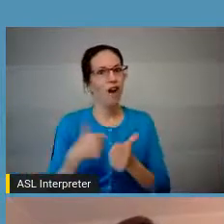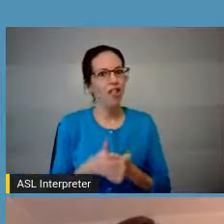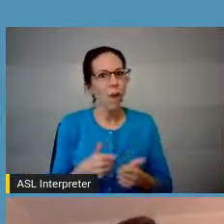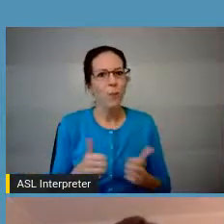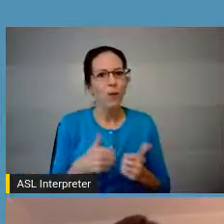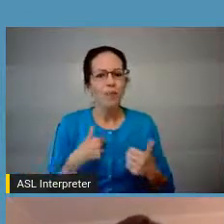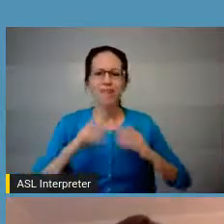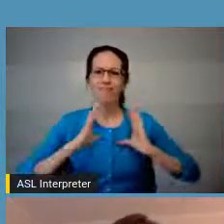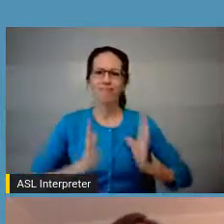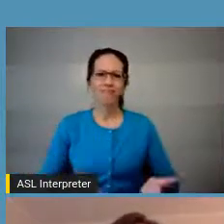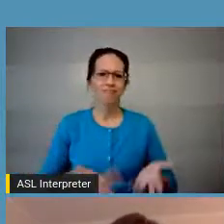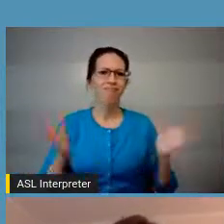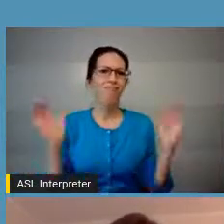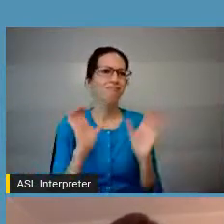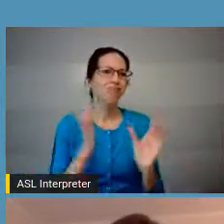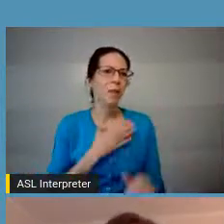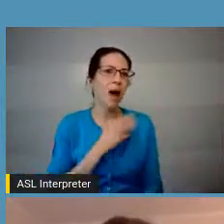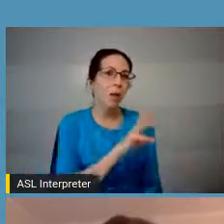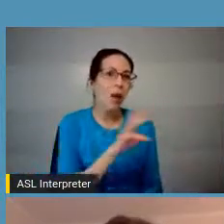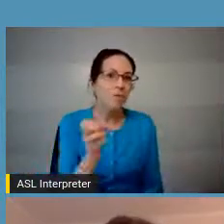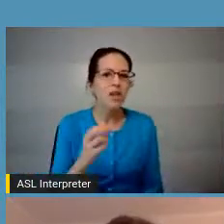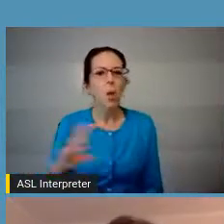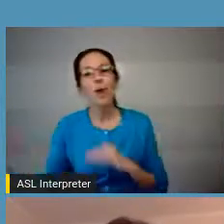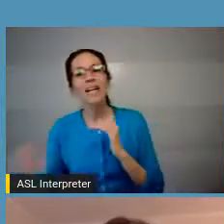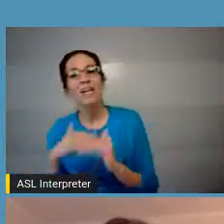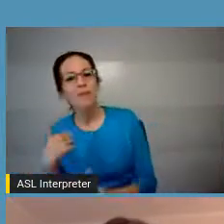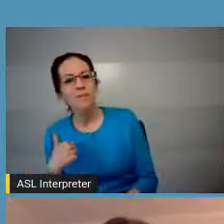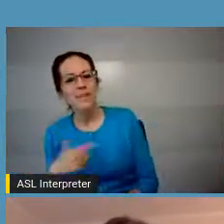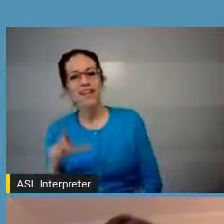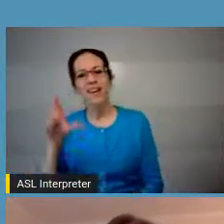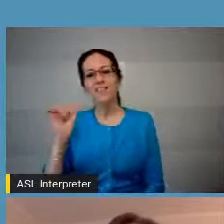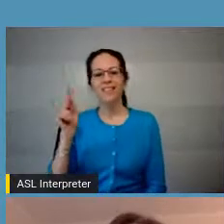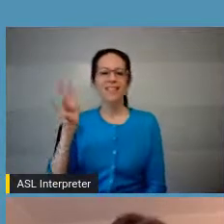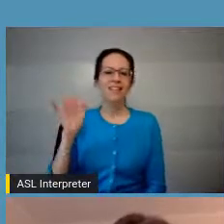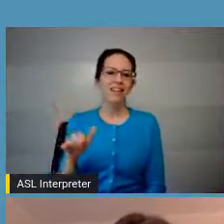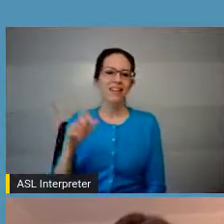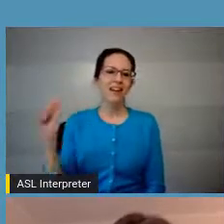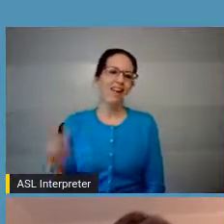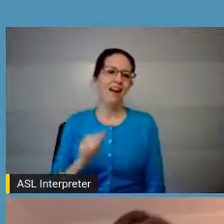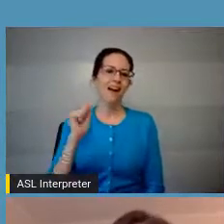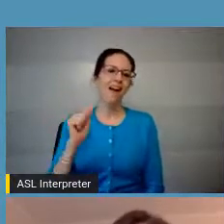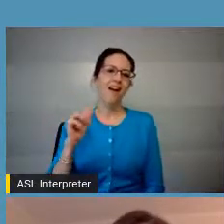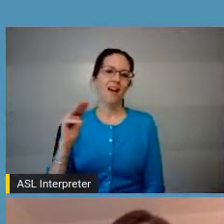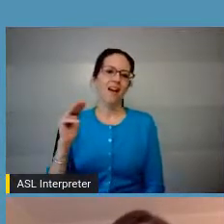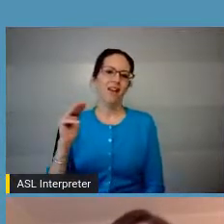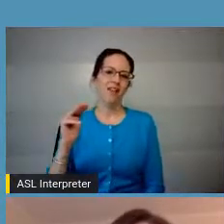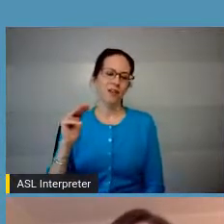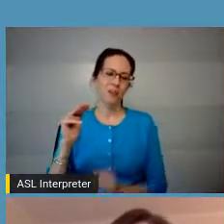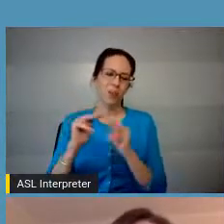website, museumperson.com, or email me, Lindsey, Lindsey, at